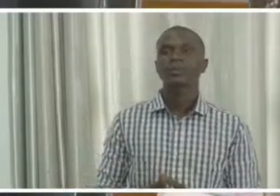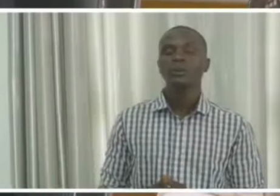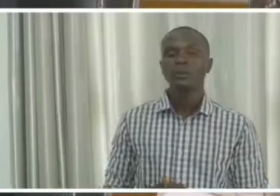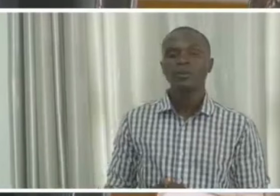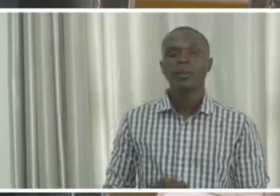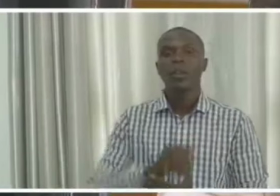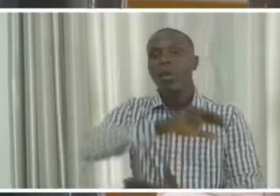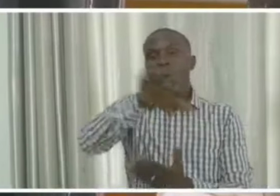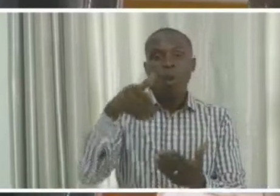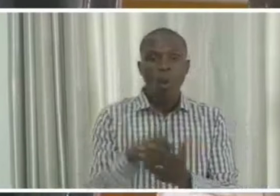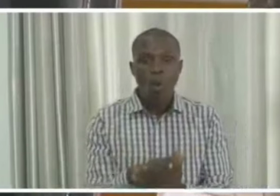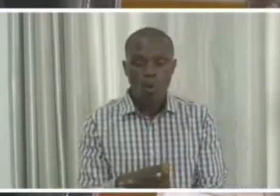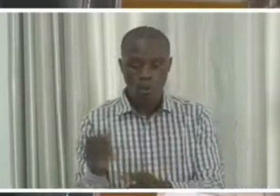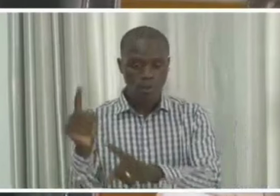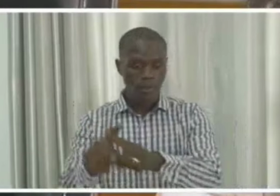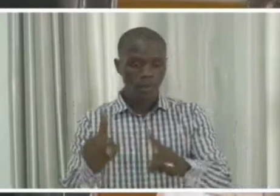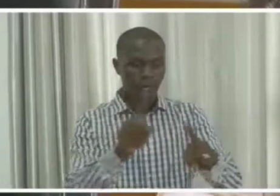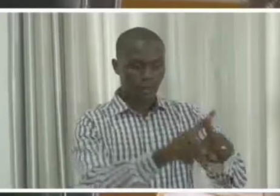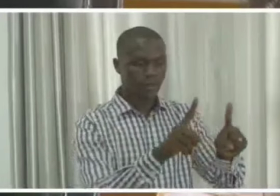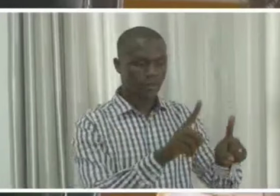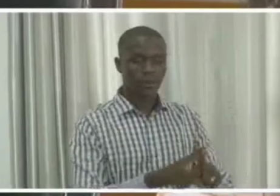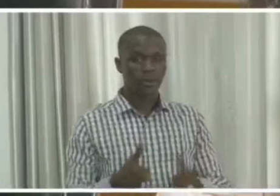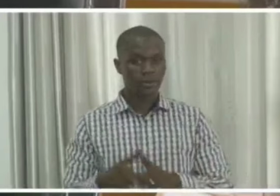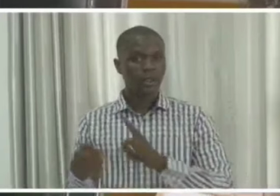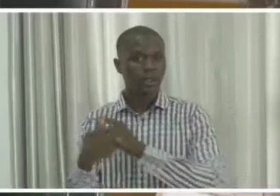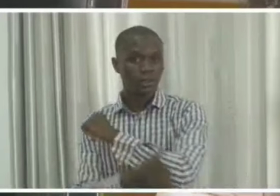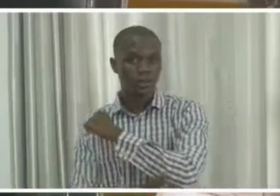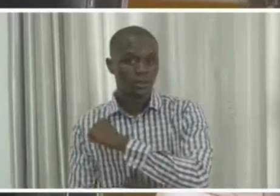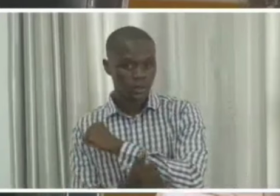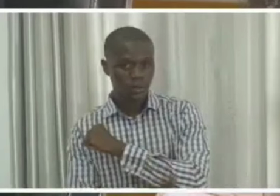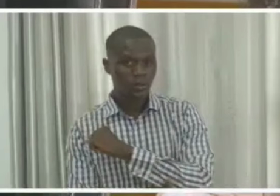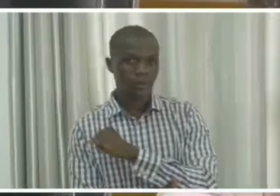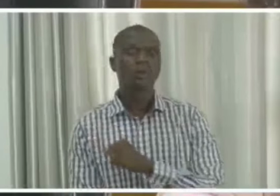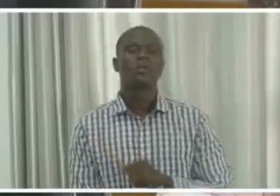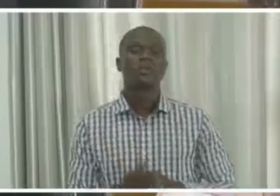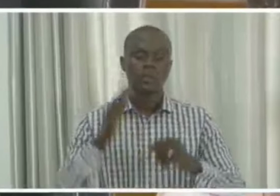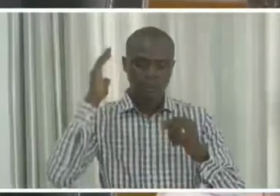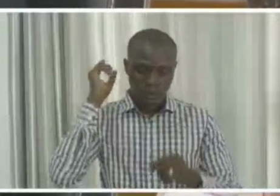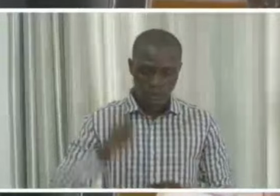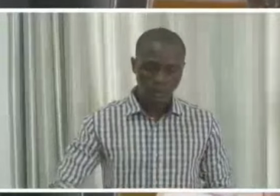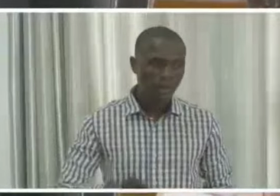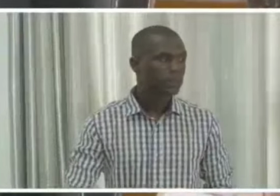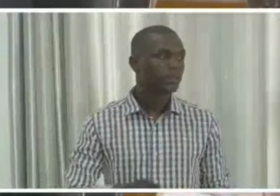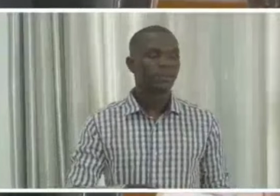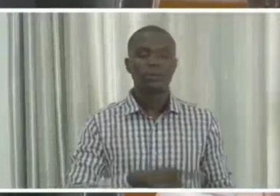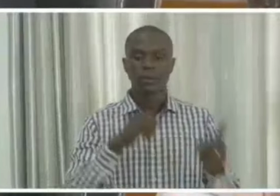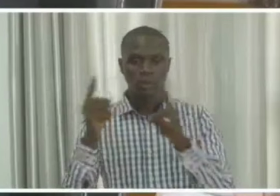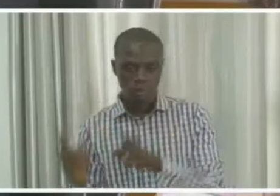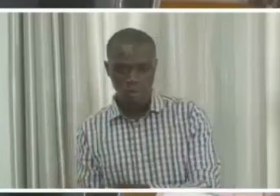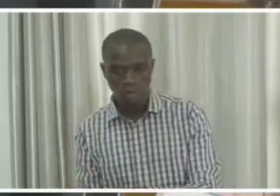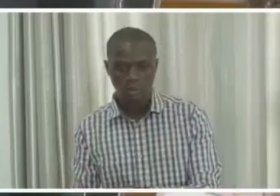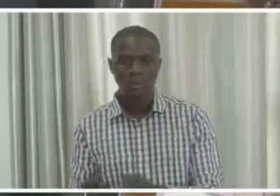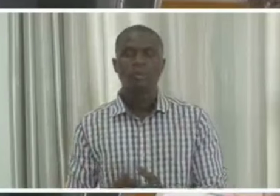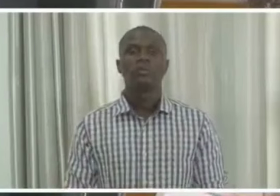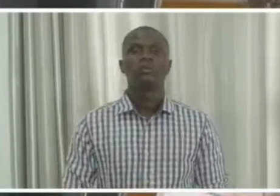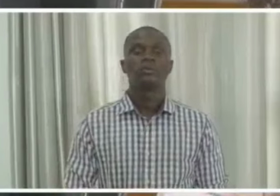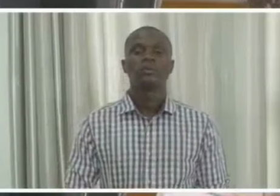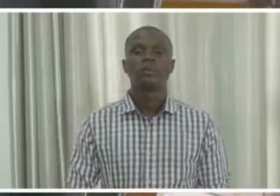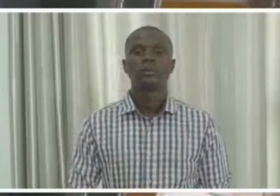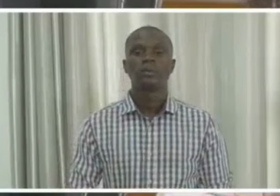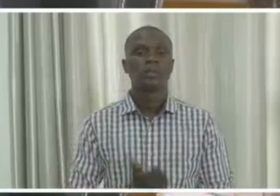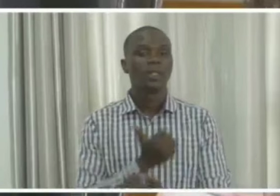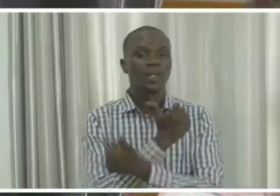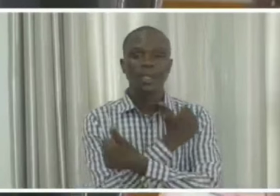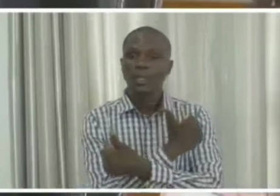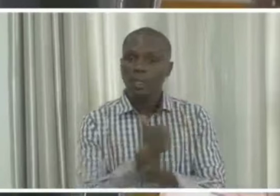the country then a party to the convention. And every few years, then they get what they call a conference